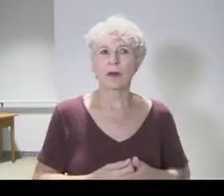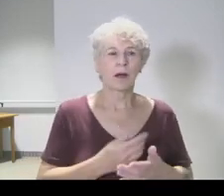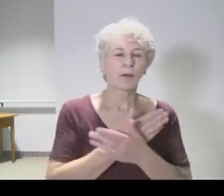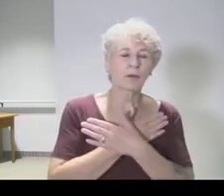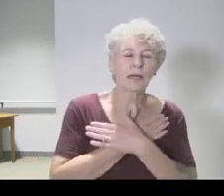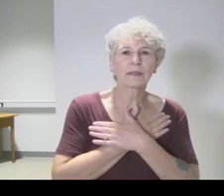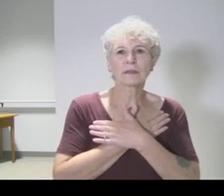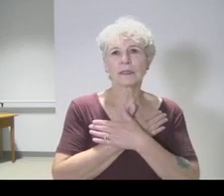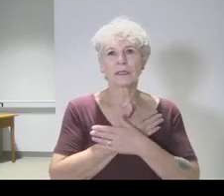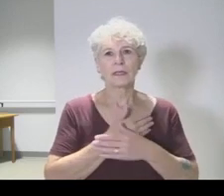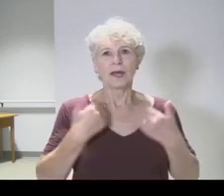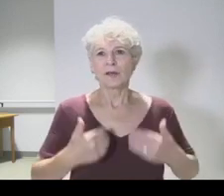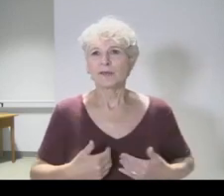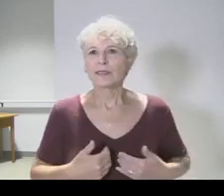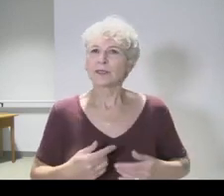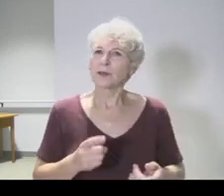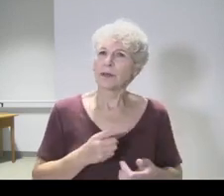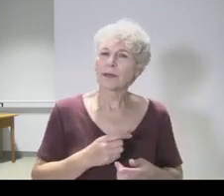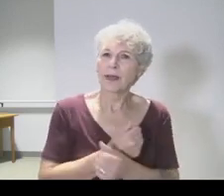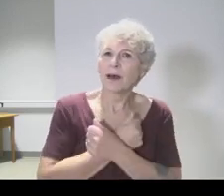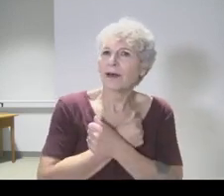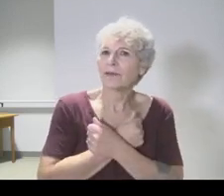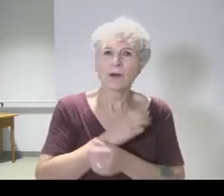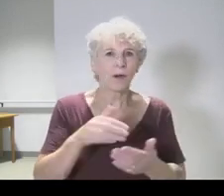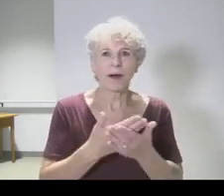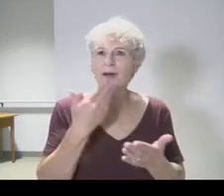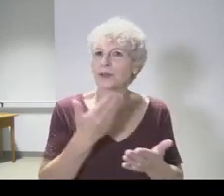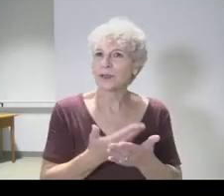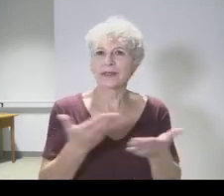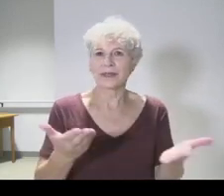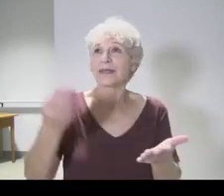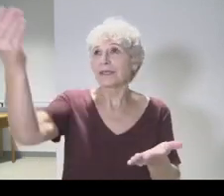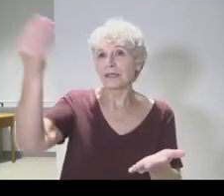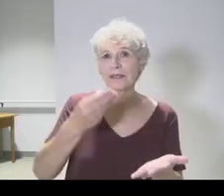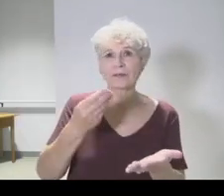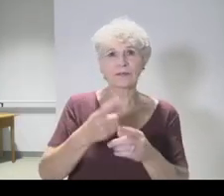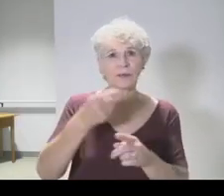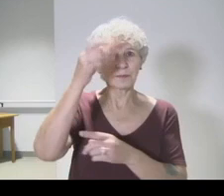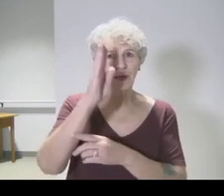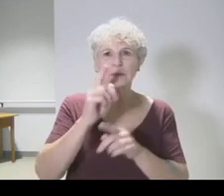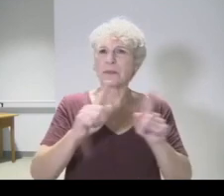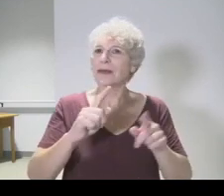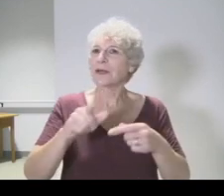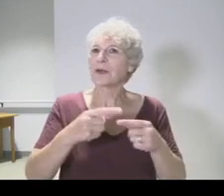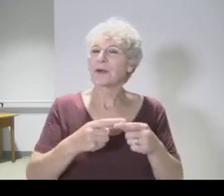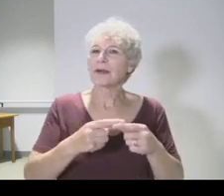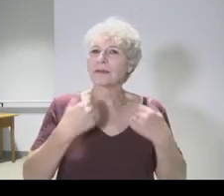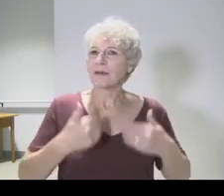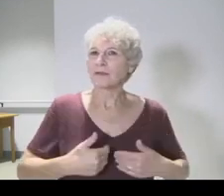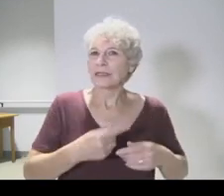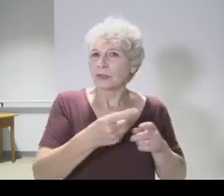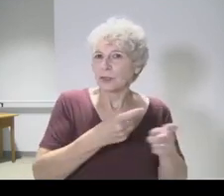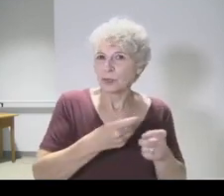rest, and physical intimacy are all good things given to us by God. But when the flesh controls them,